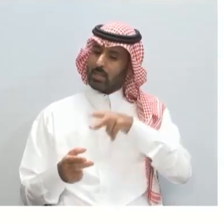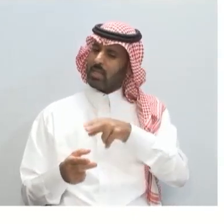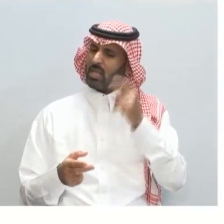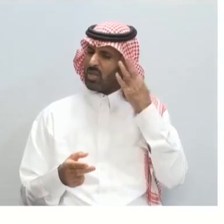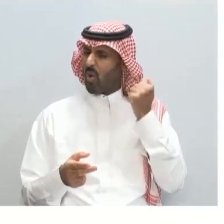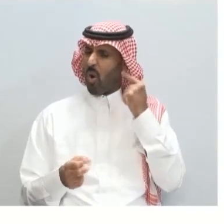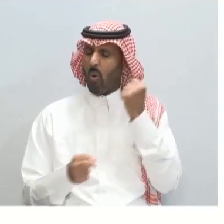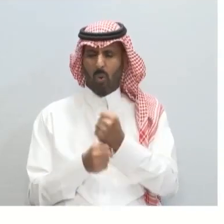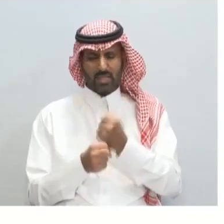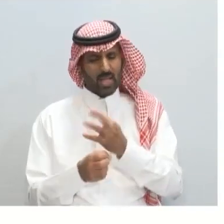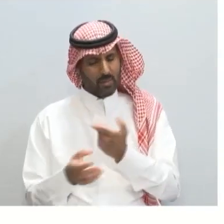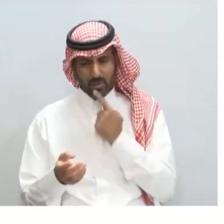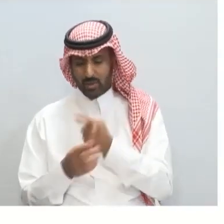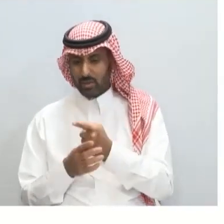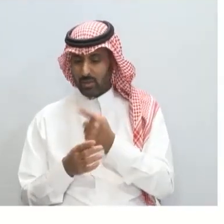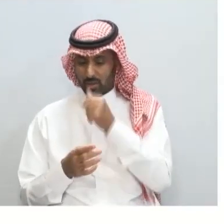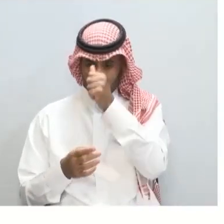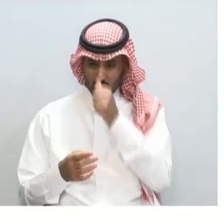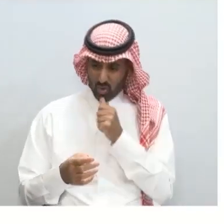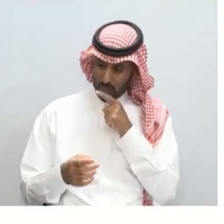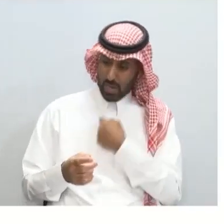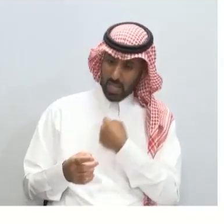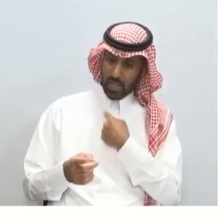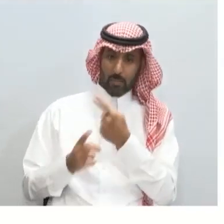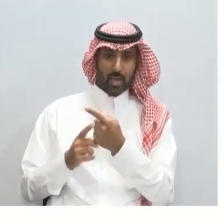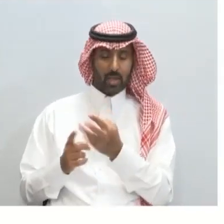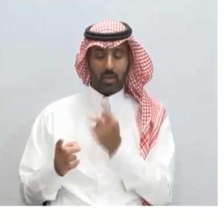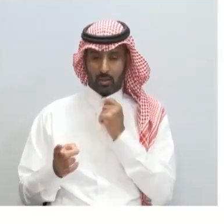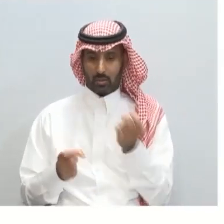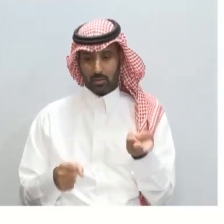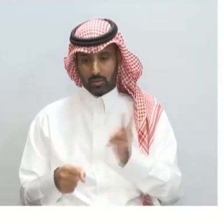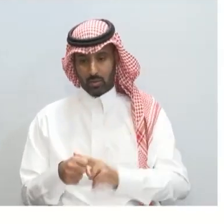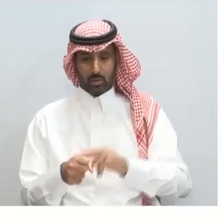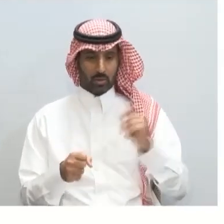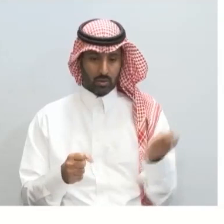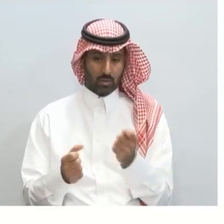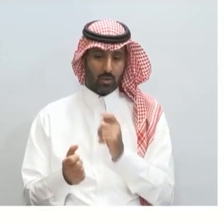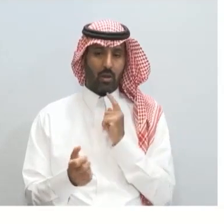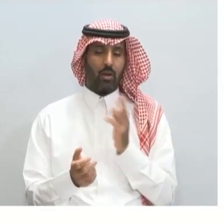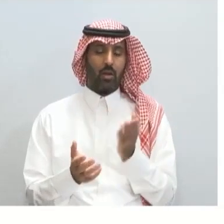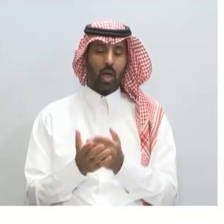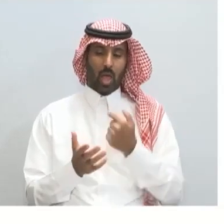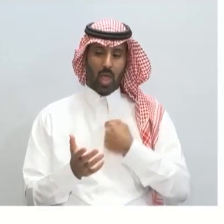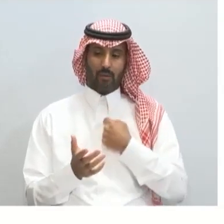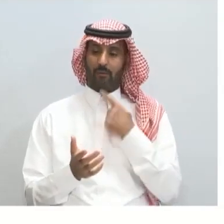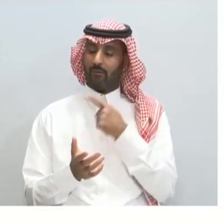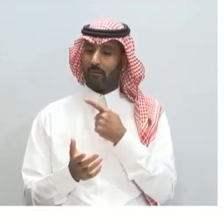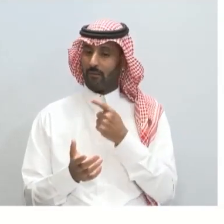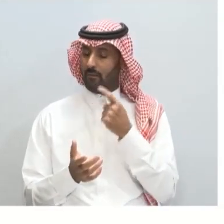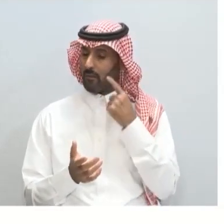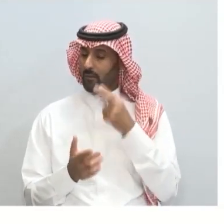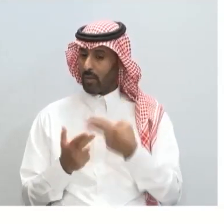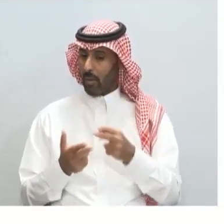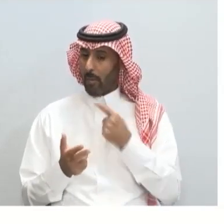so she's not mad at me write it as rewrite it as a conditional sentence if my sister knew what